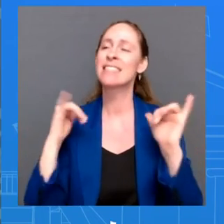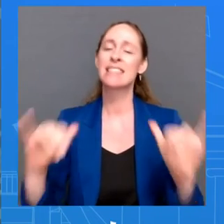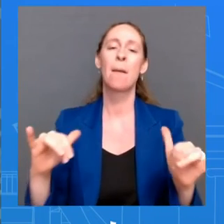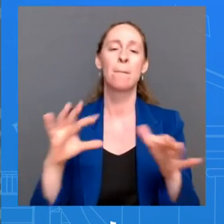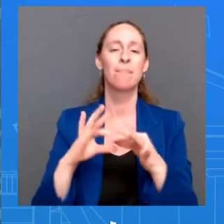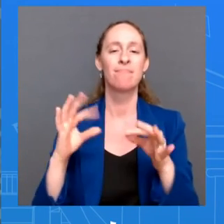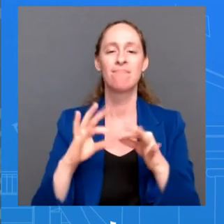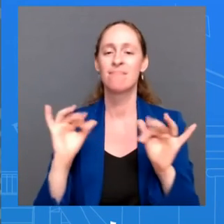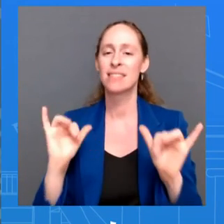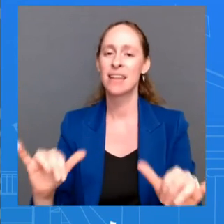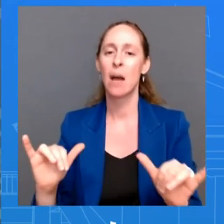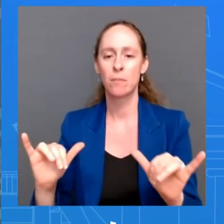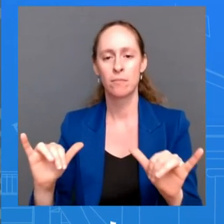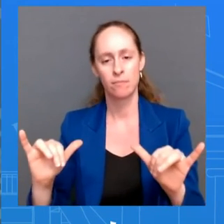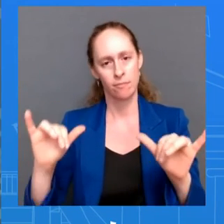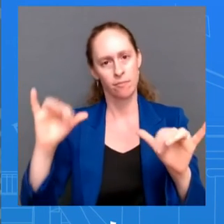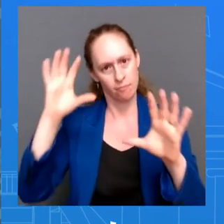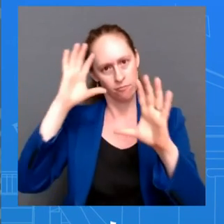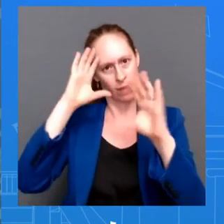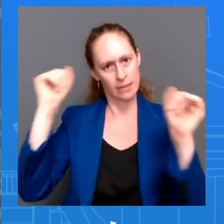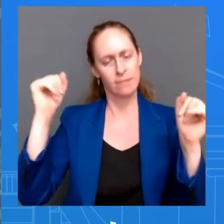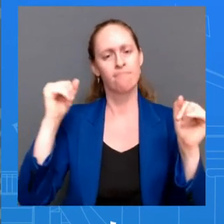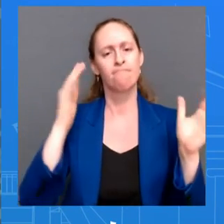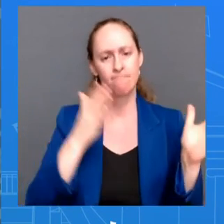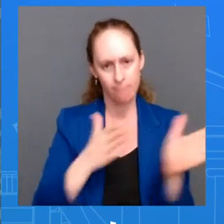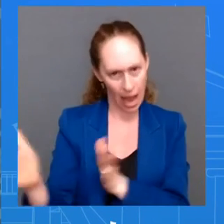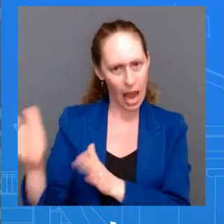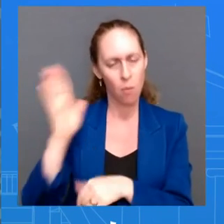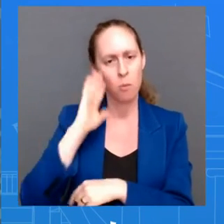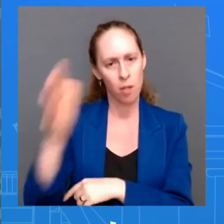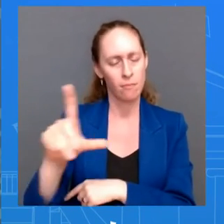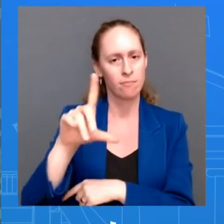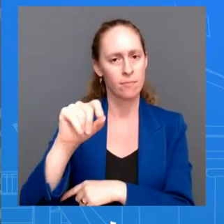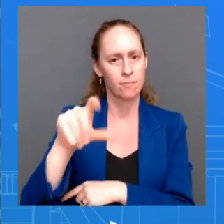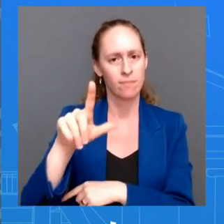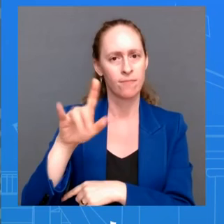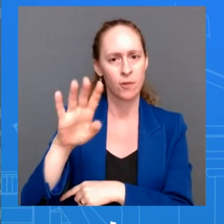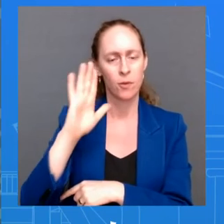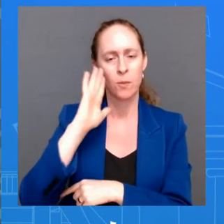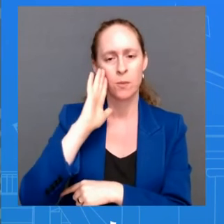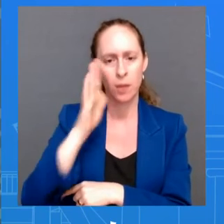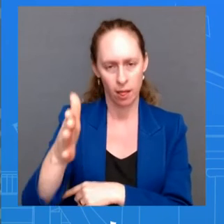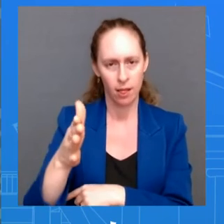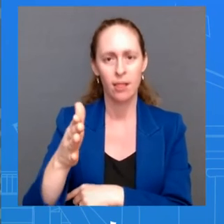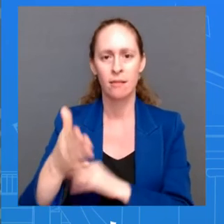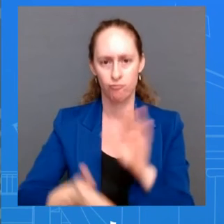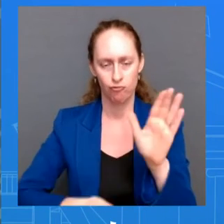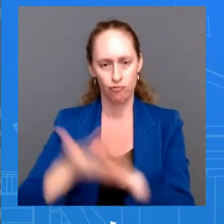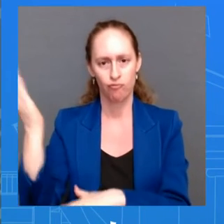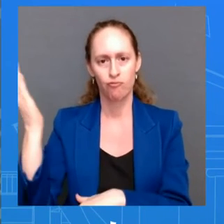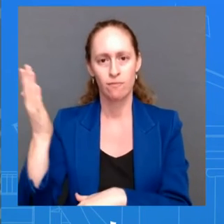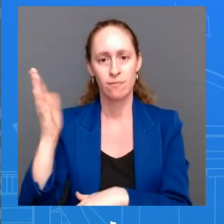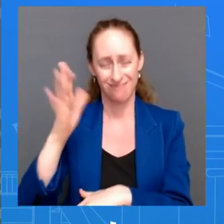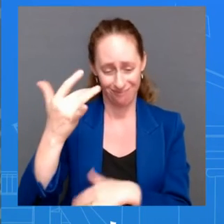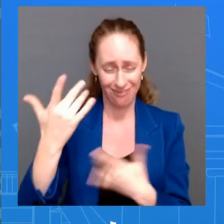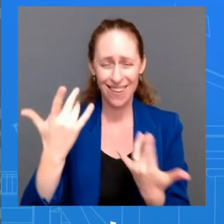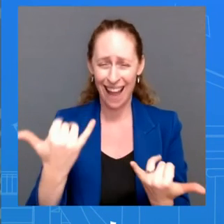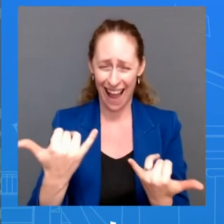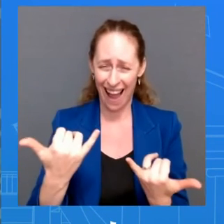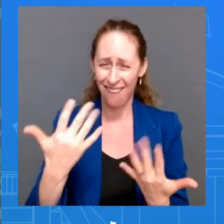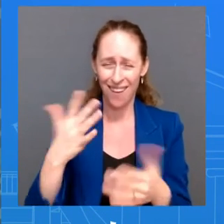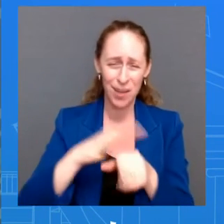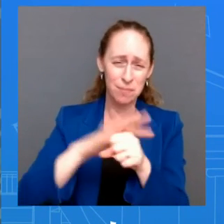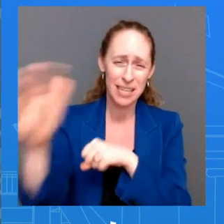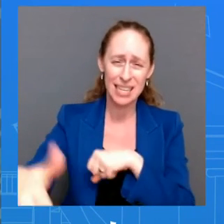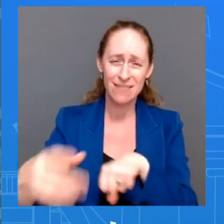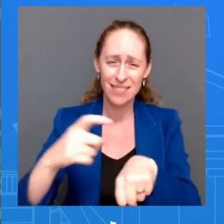are ways away from 2024. We are going to continue to focus on doing the business of the American people by delivering for families, by